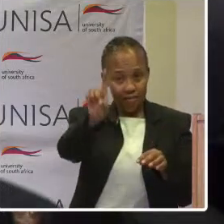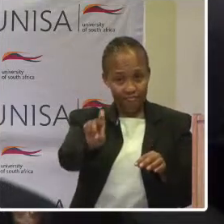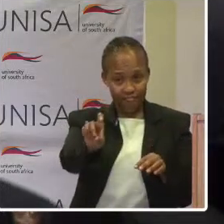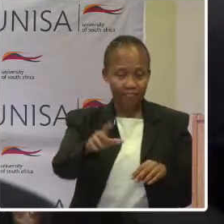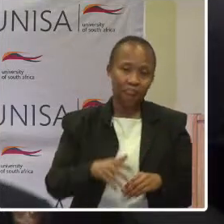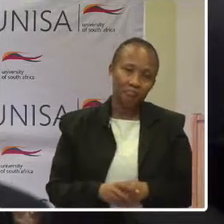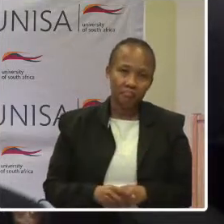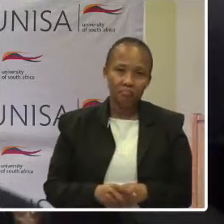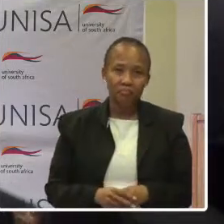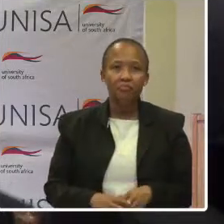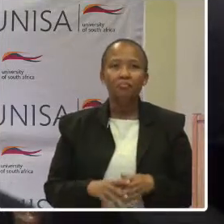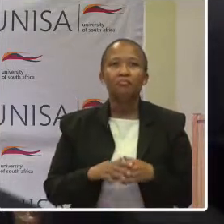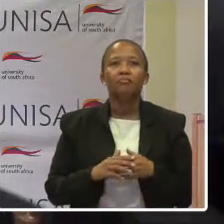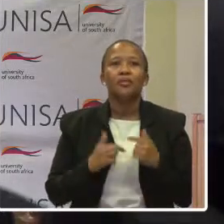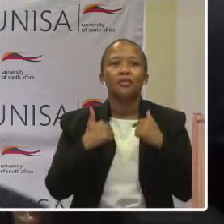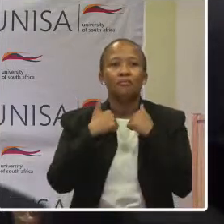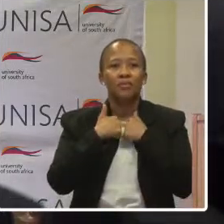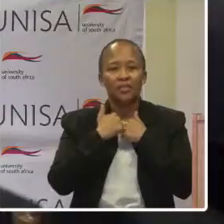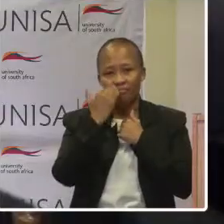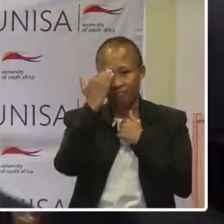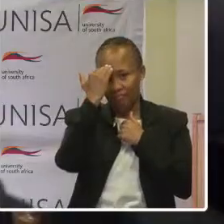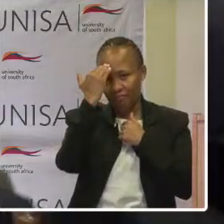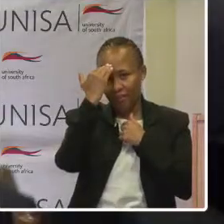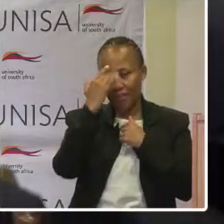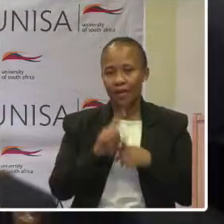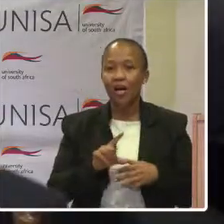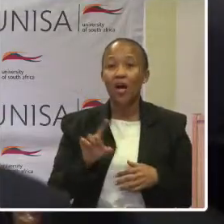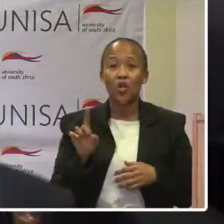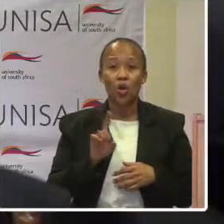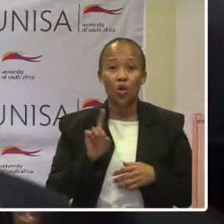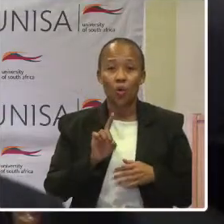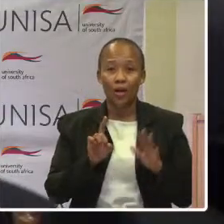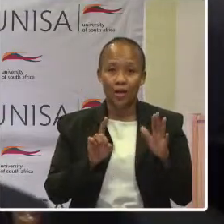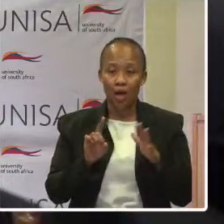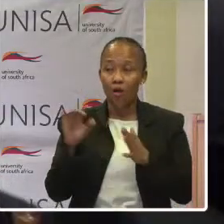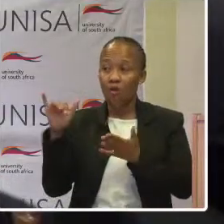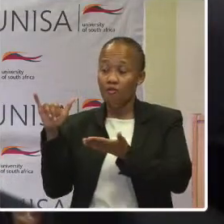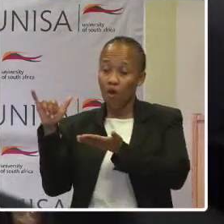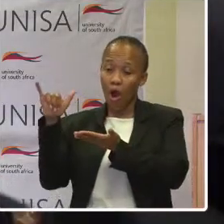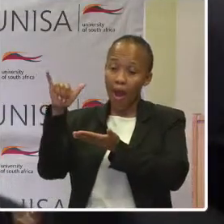Because I know in terms of the air support,